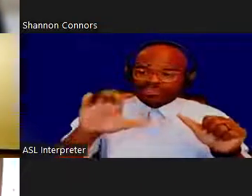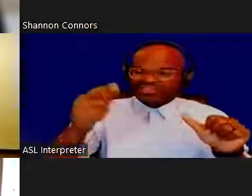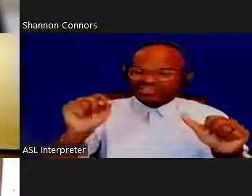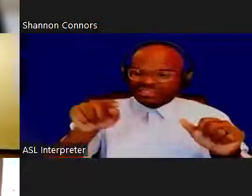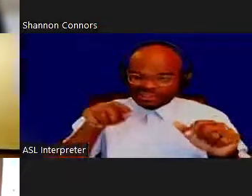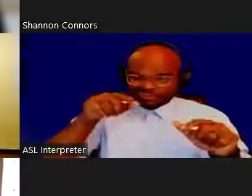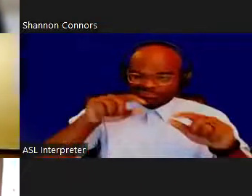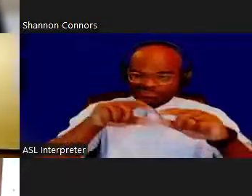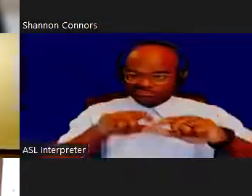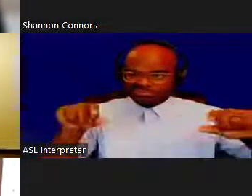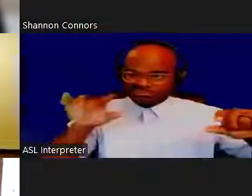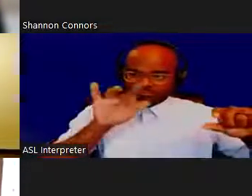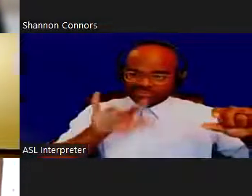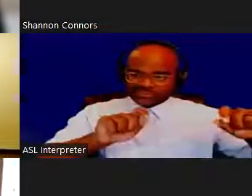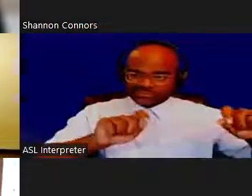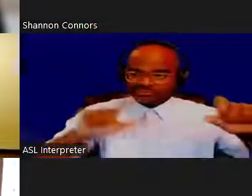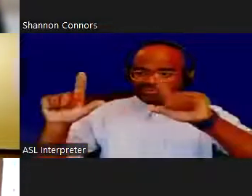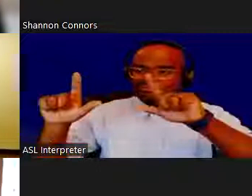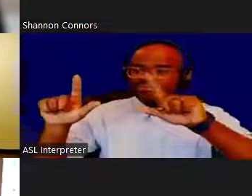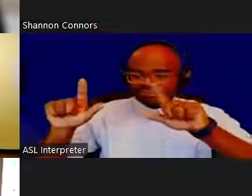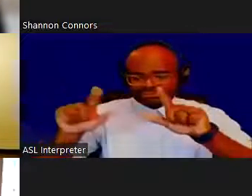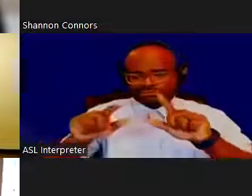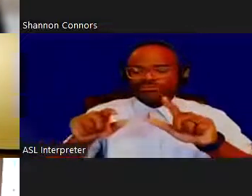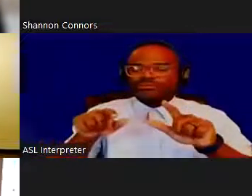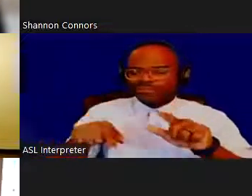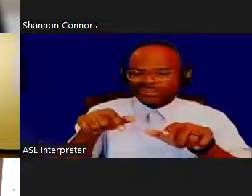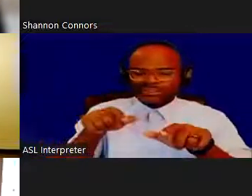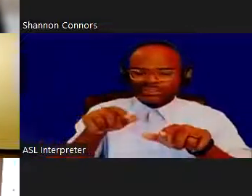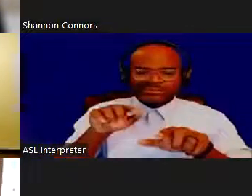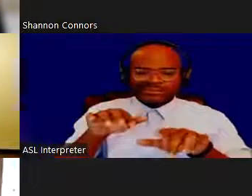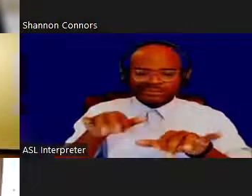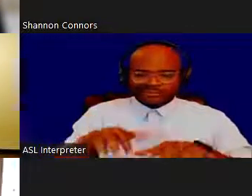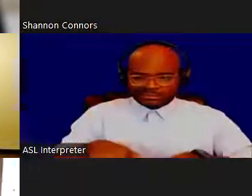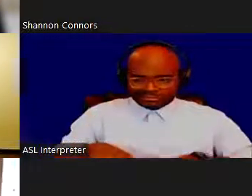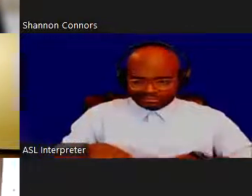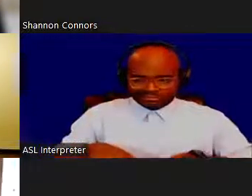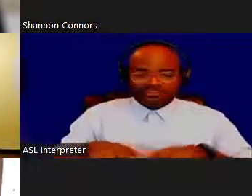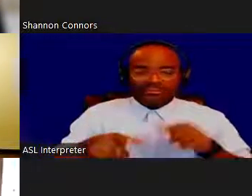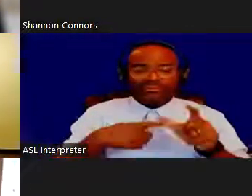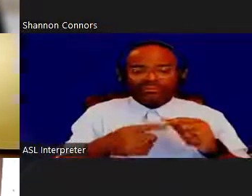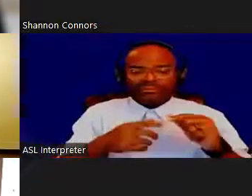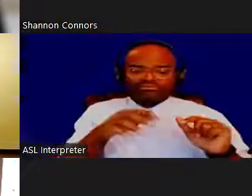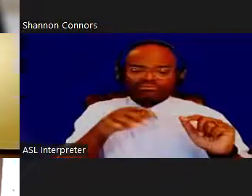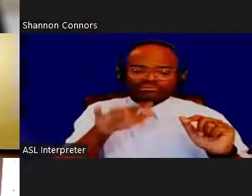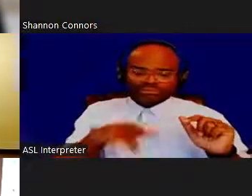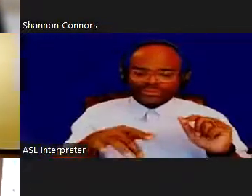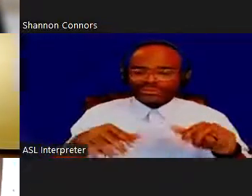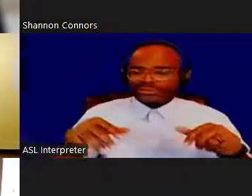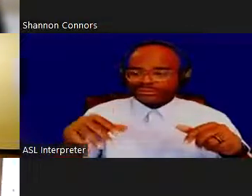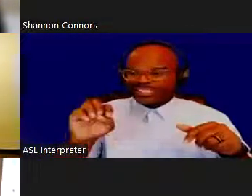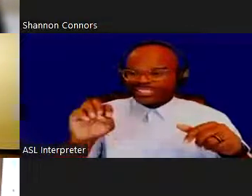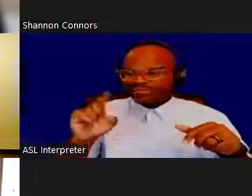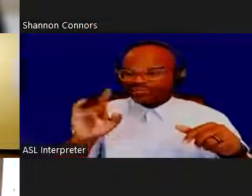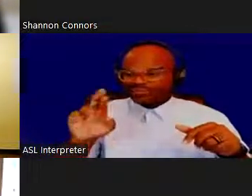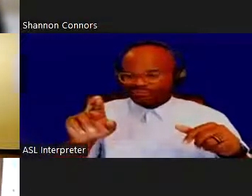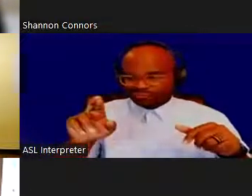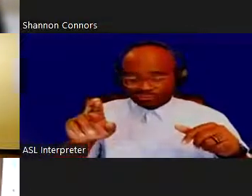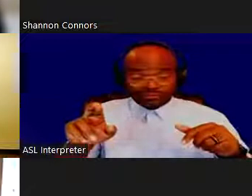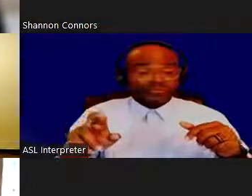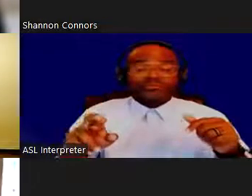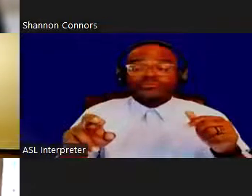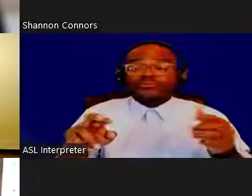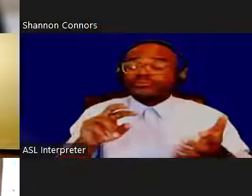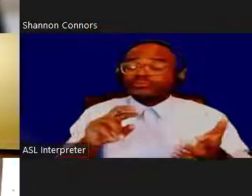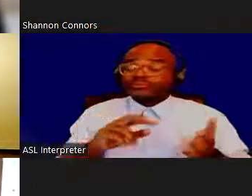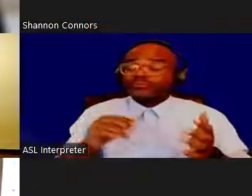of your screen, then simply type your question into the chat box and press enter. Please make sure to address